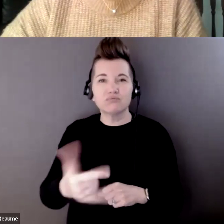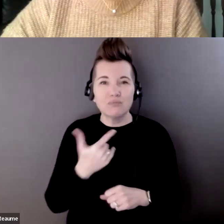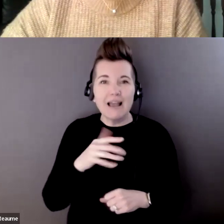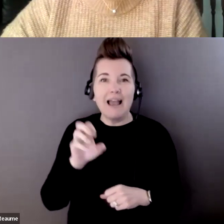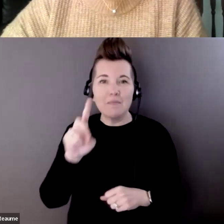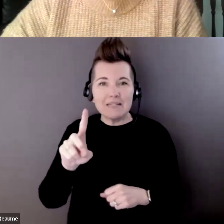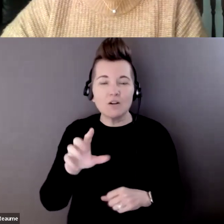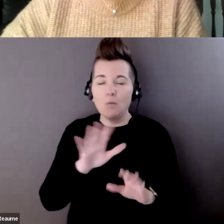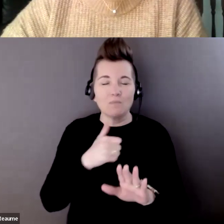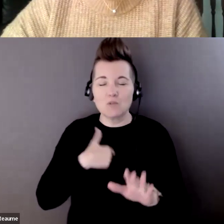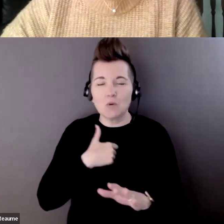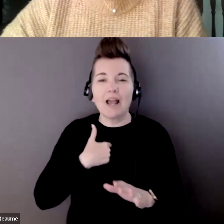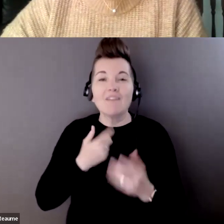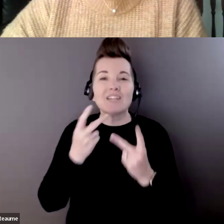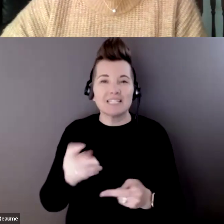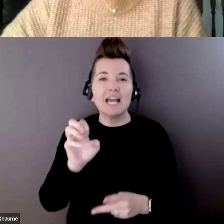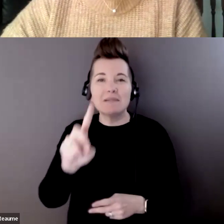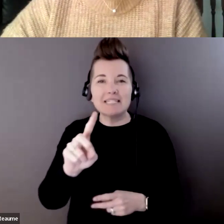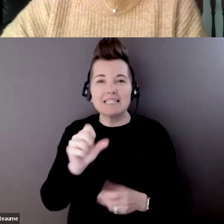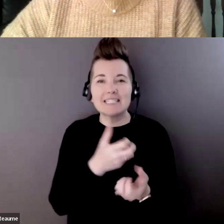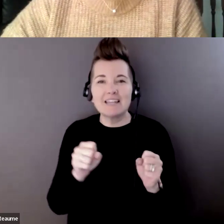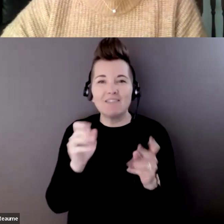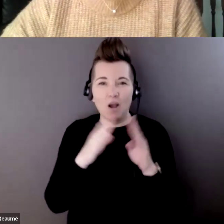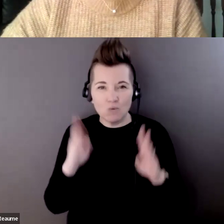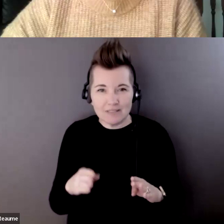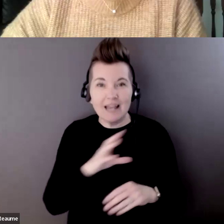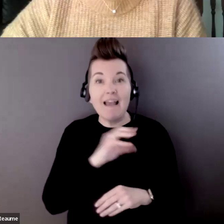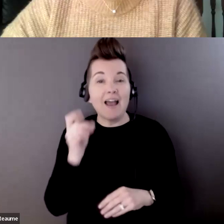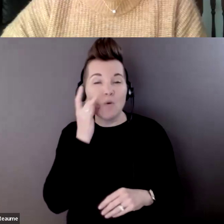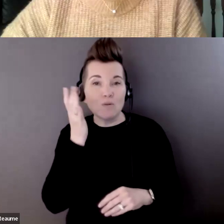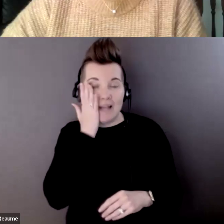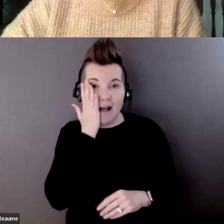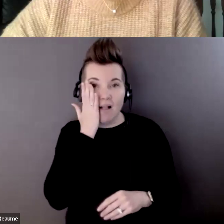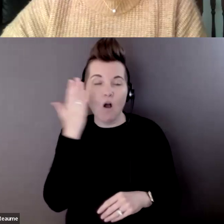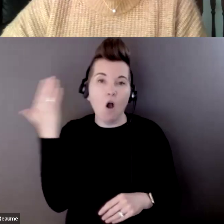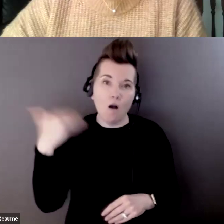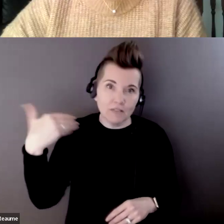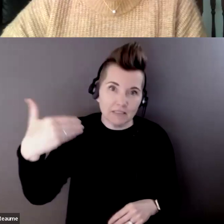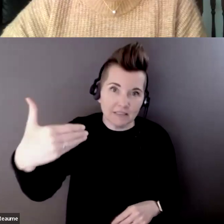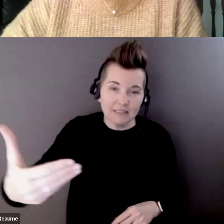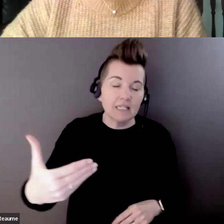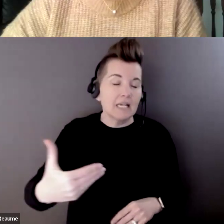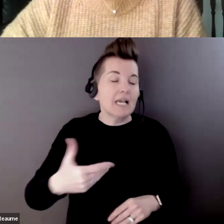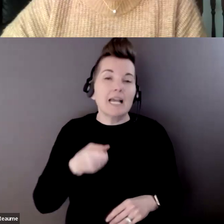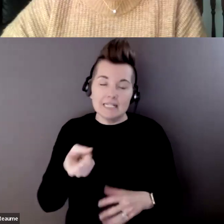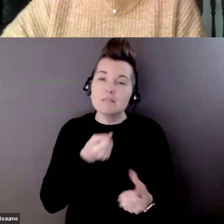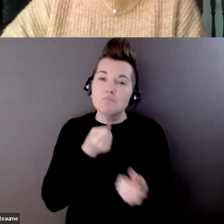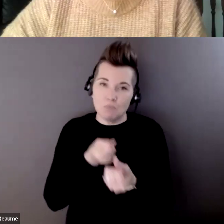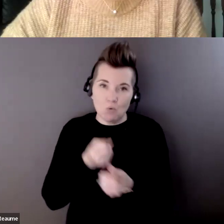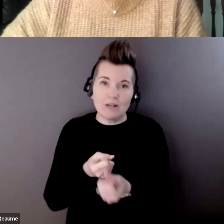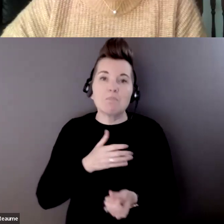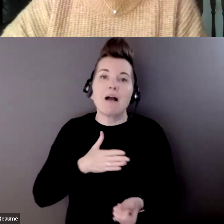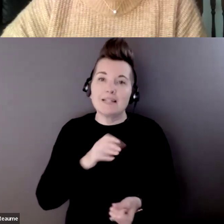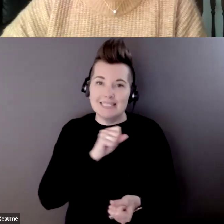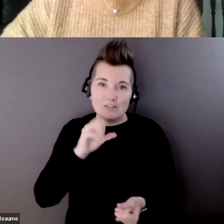House with many of my clientele, and it was a valuable support for the seniors that I supported leaving